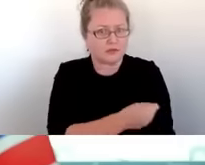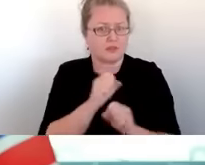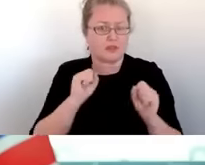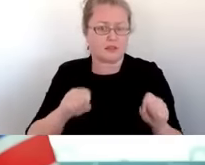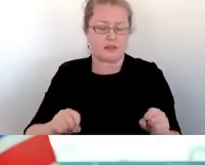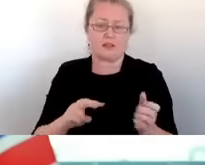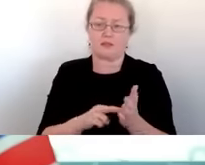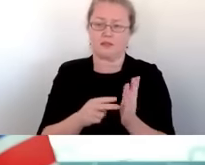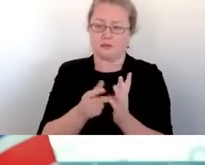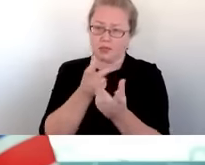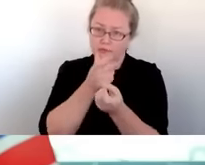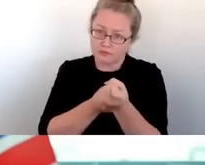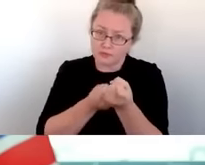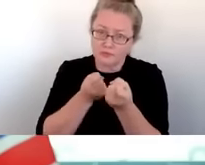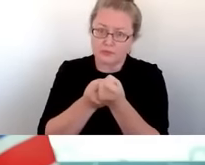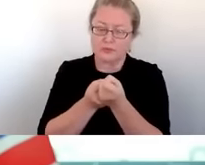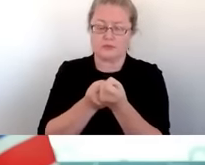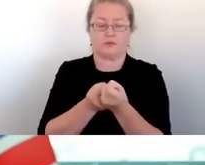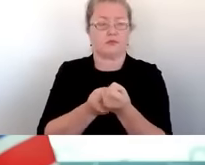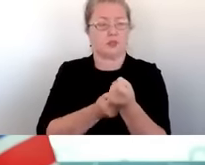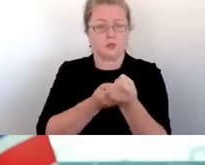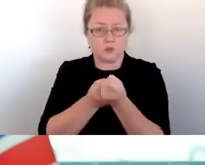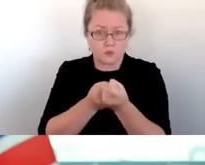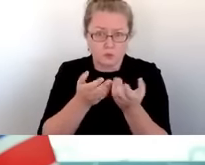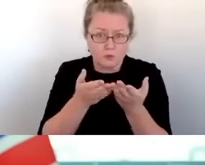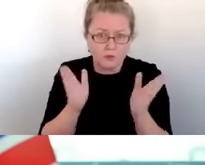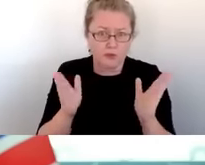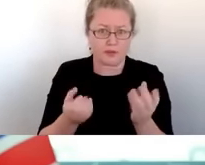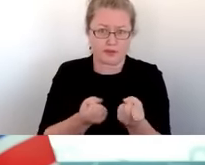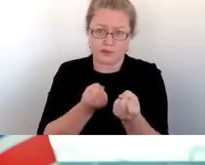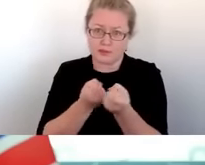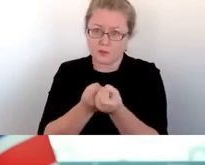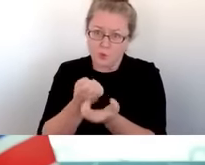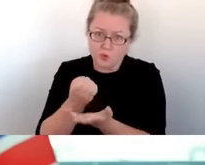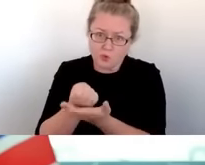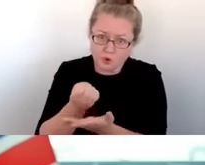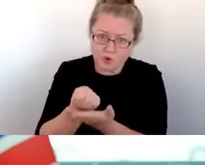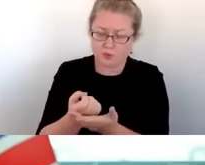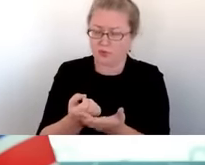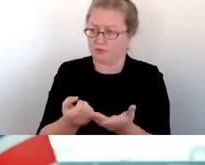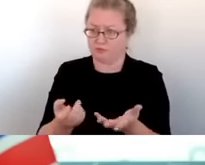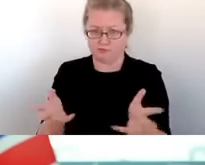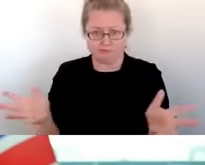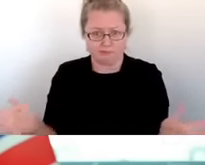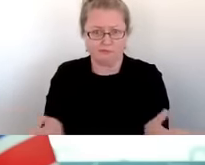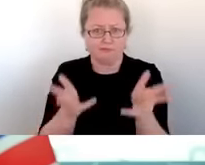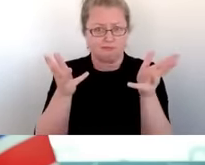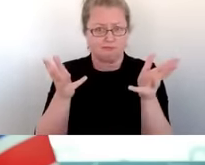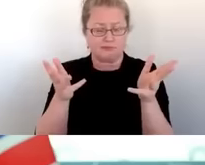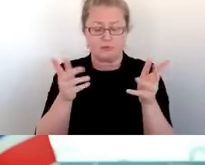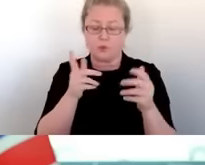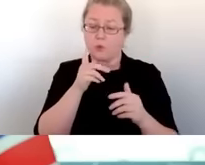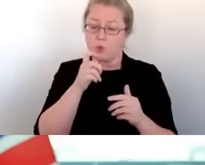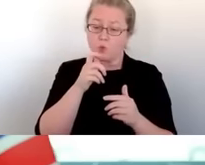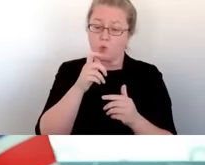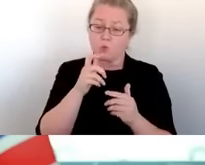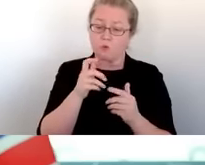to support, the fall booster, to protect our public, keep our economy going, and make sure that those most